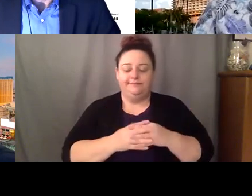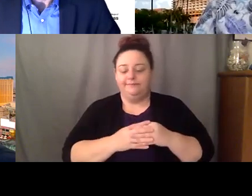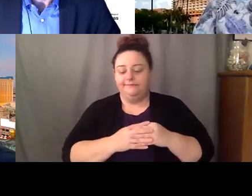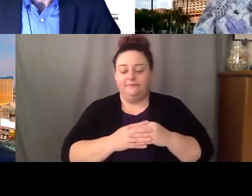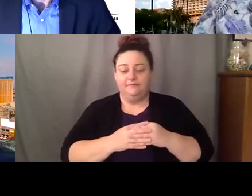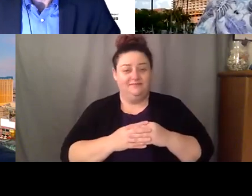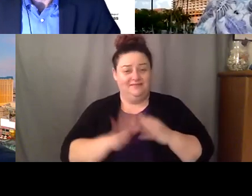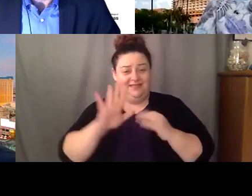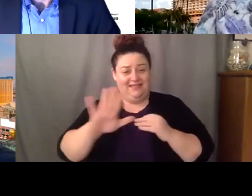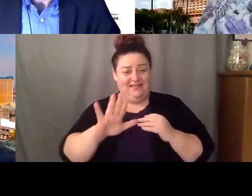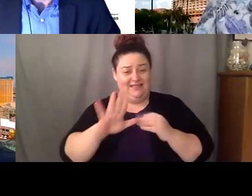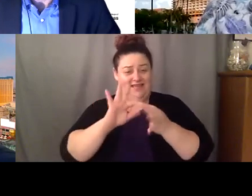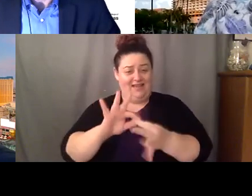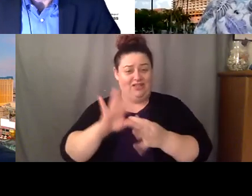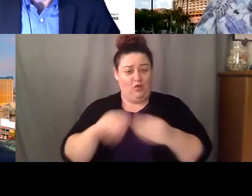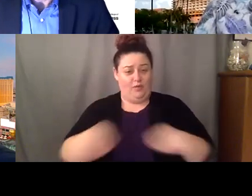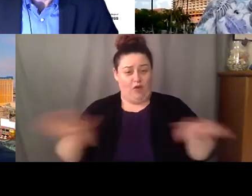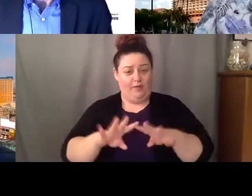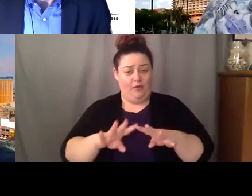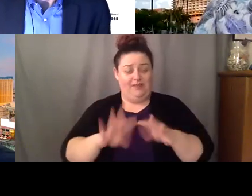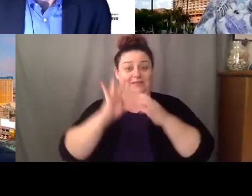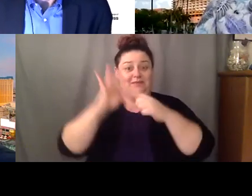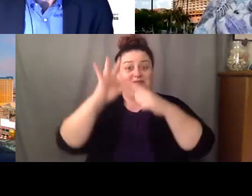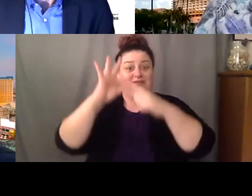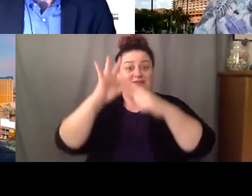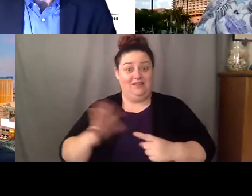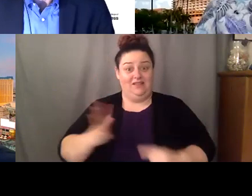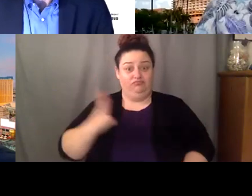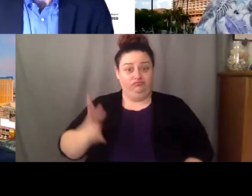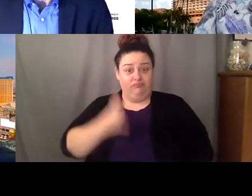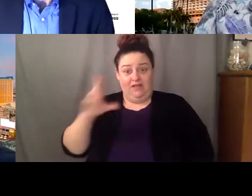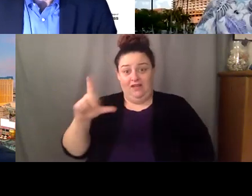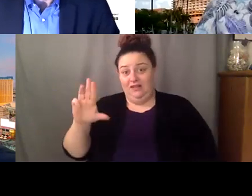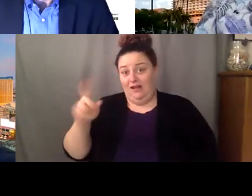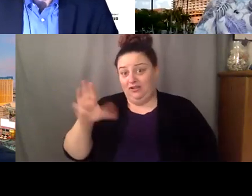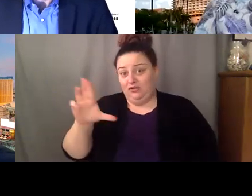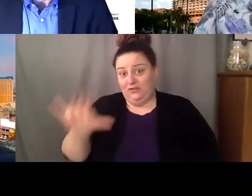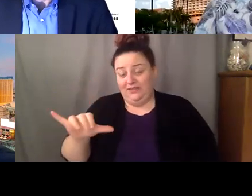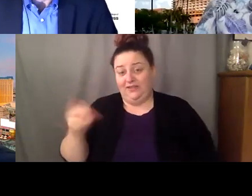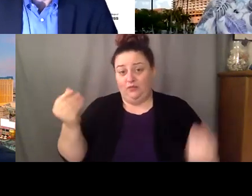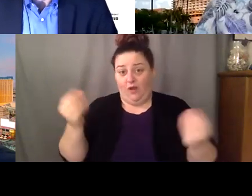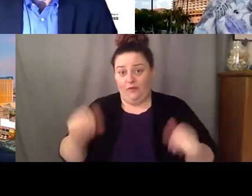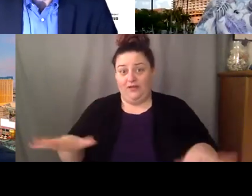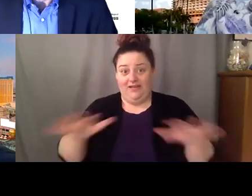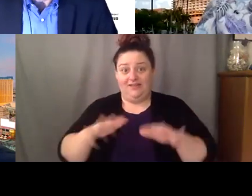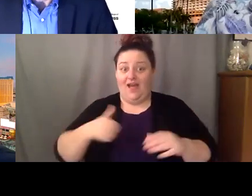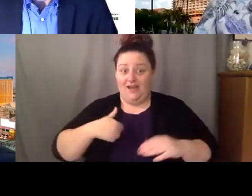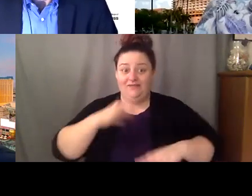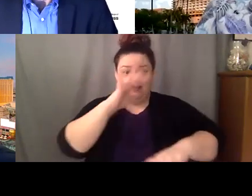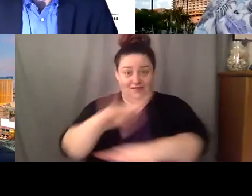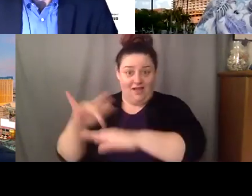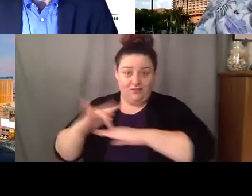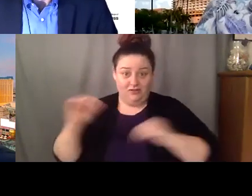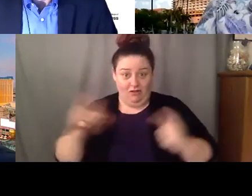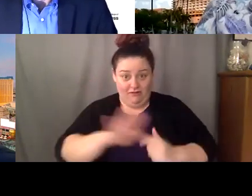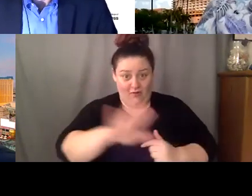your properties, especially the luxury properties. I've familiar with all of your properties, been to all of your properties.